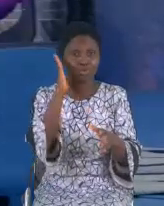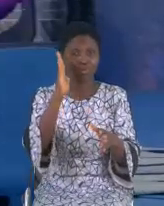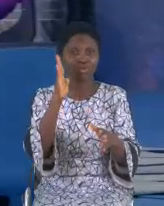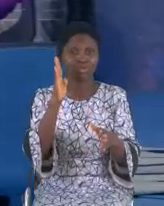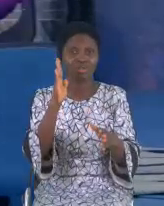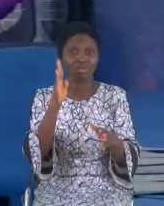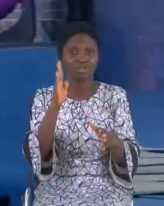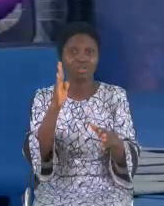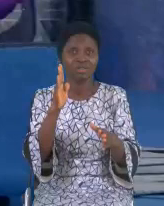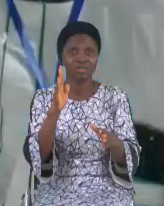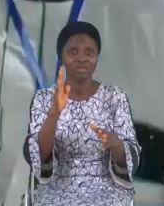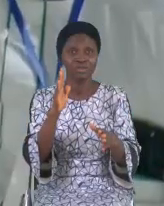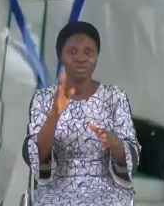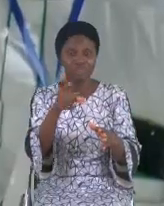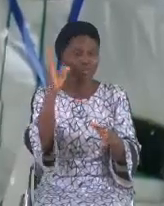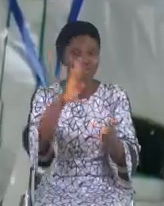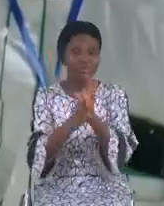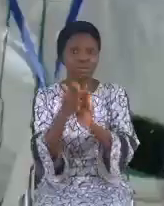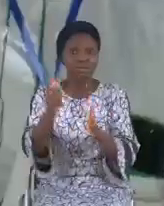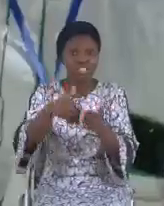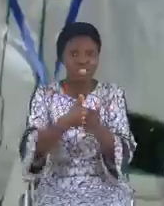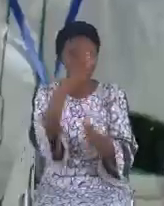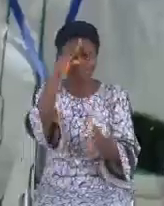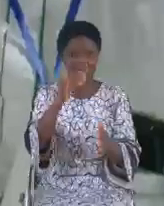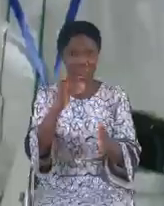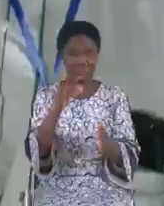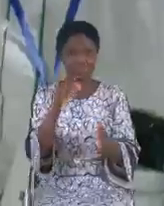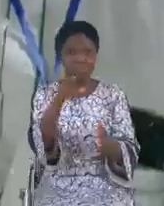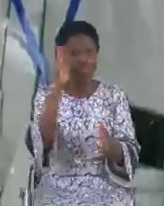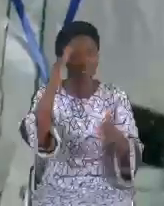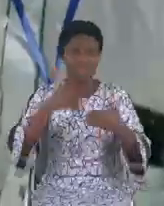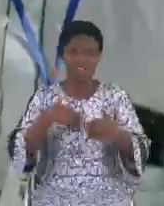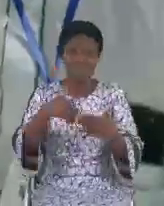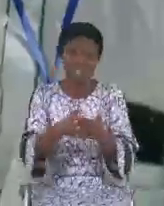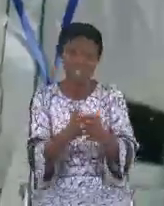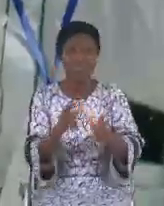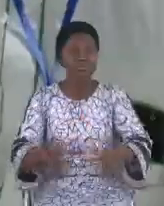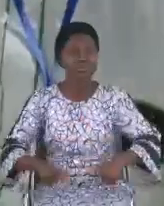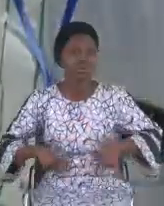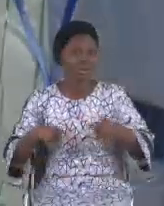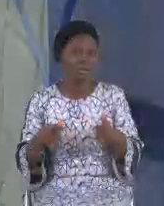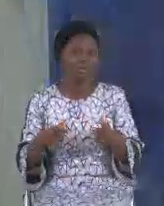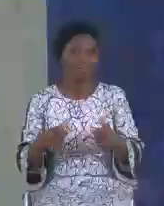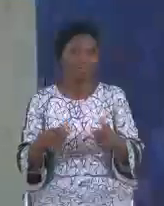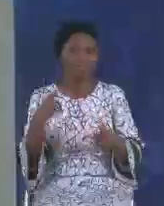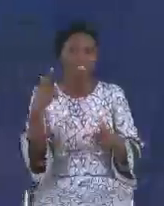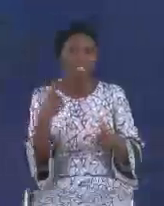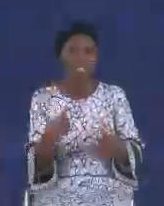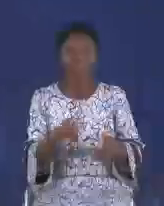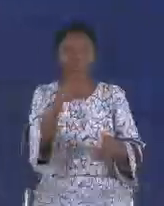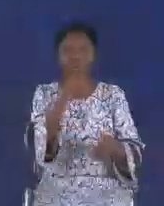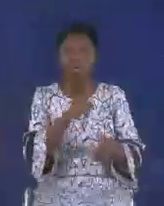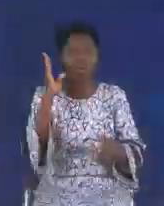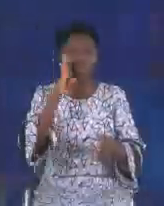a new man. Amen. You will have new life. The old will pass away. You'll have